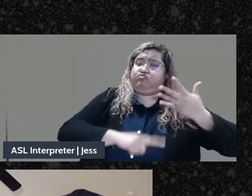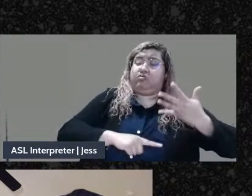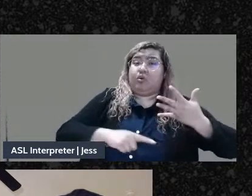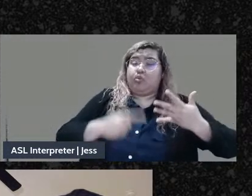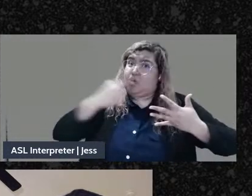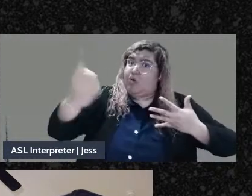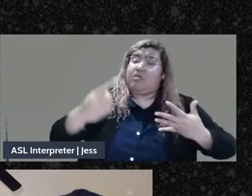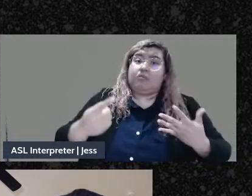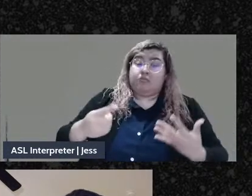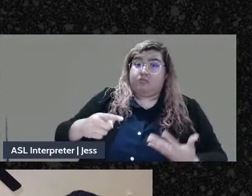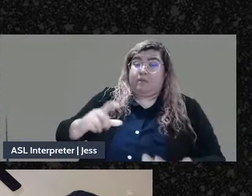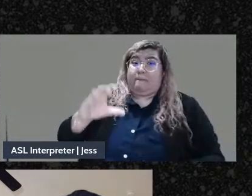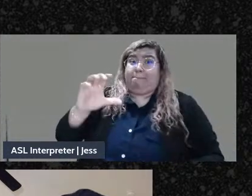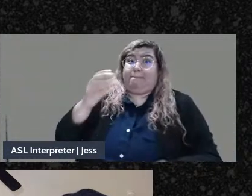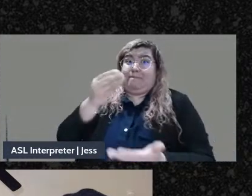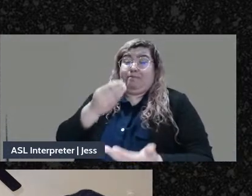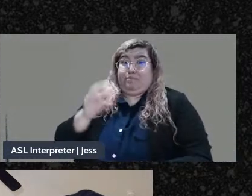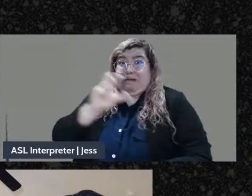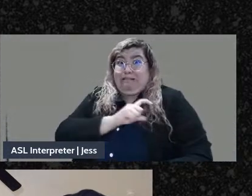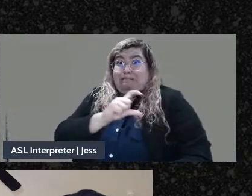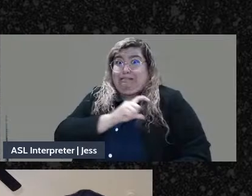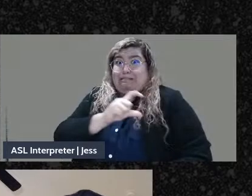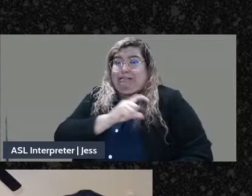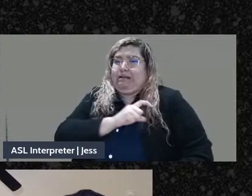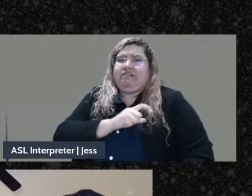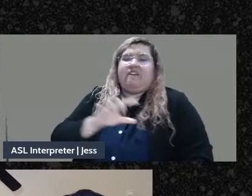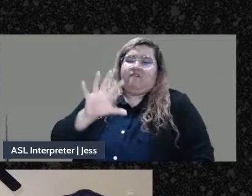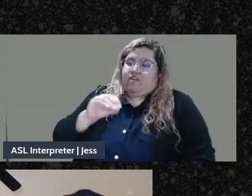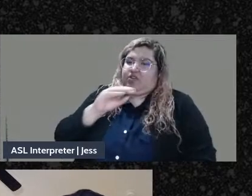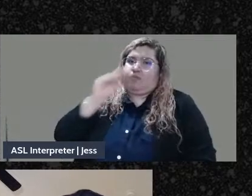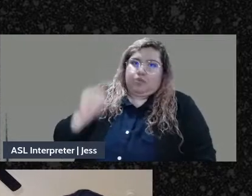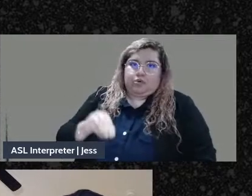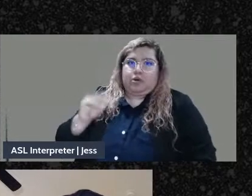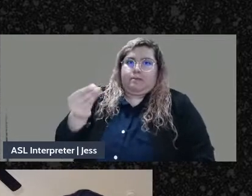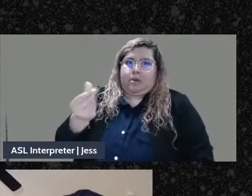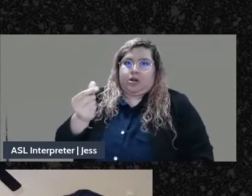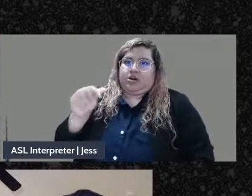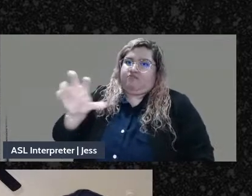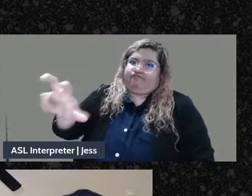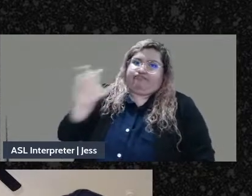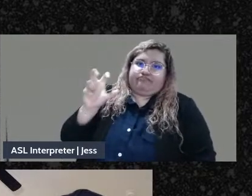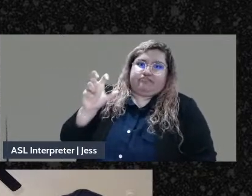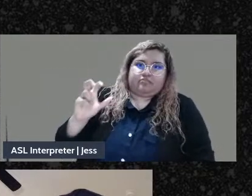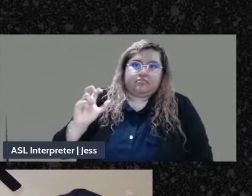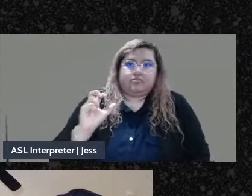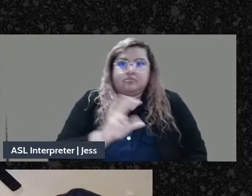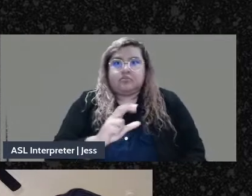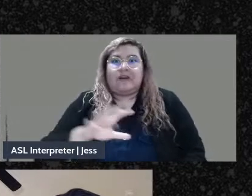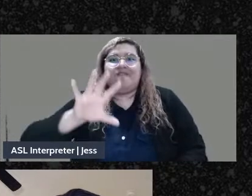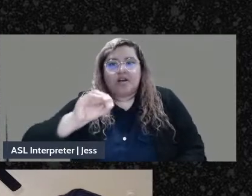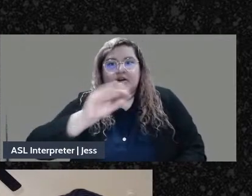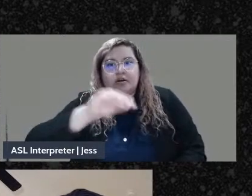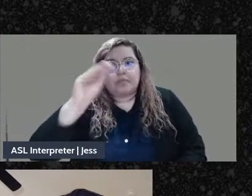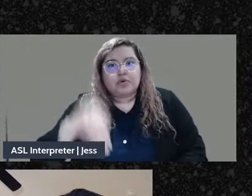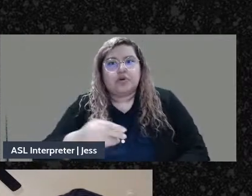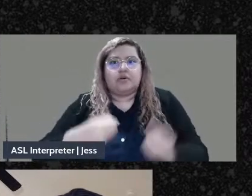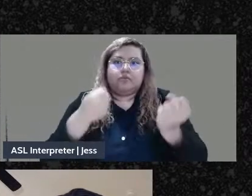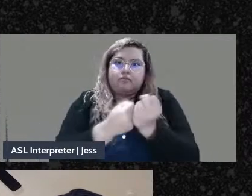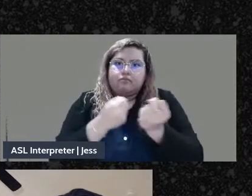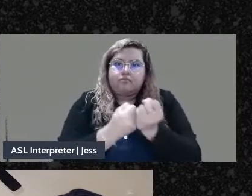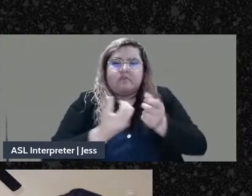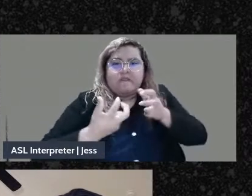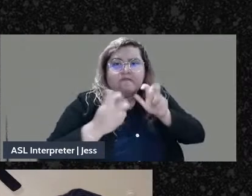50%, to invest in Black and Brown communities, and to release all protesters without exception, right? So that willingness to